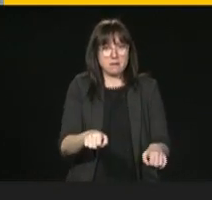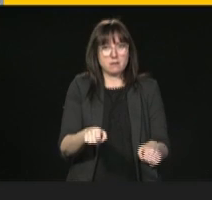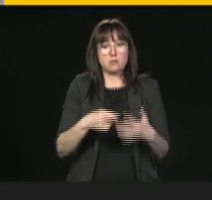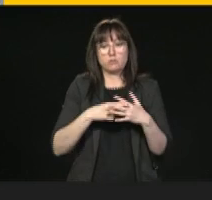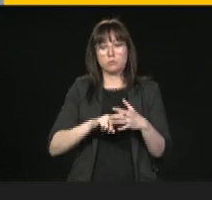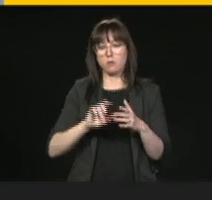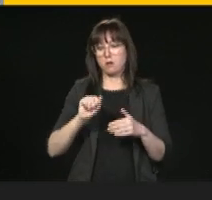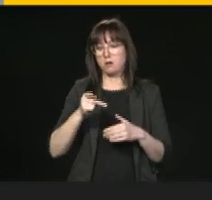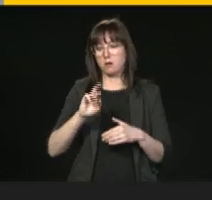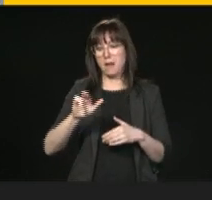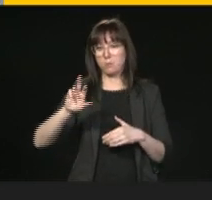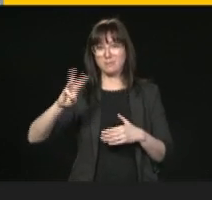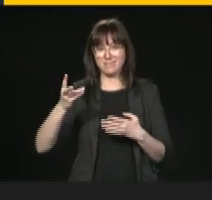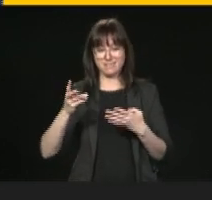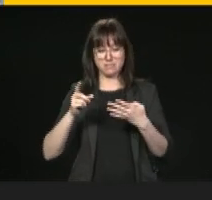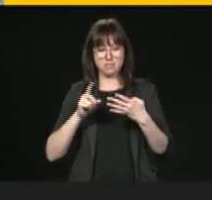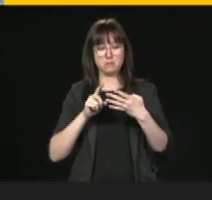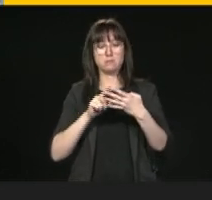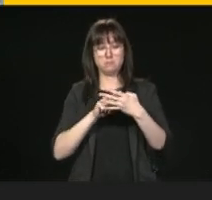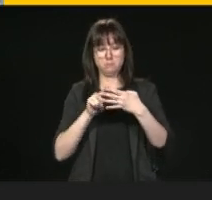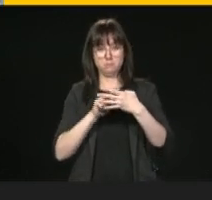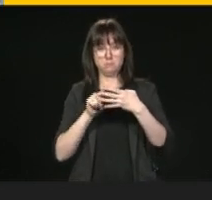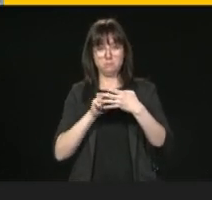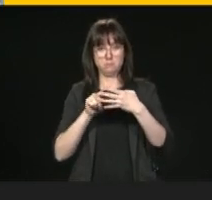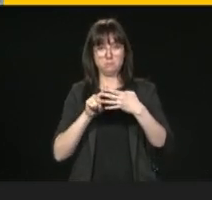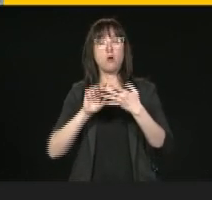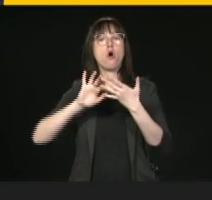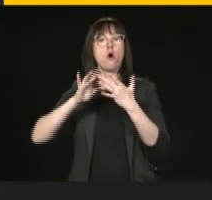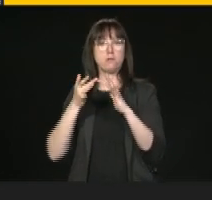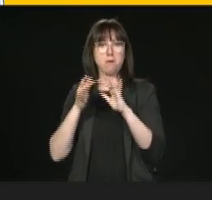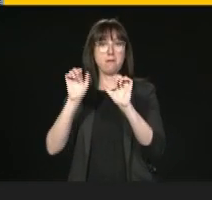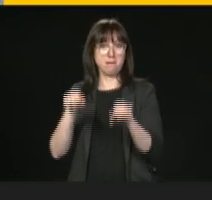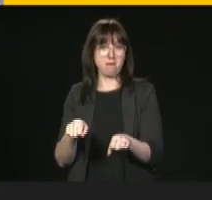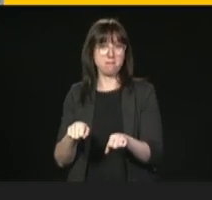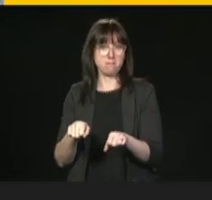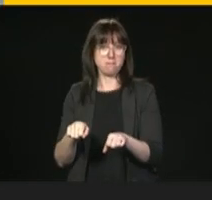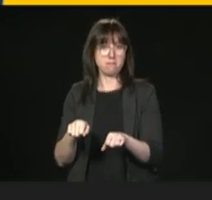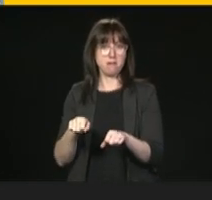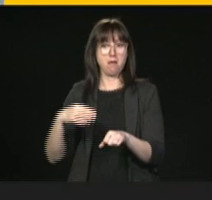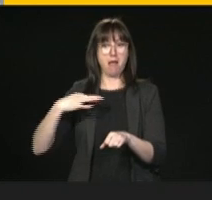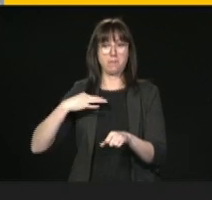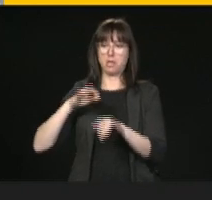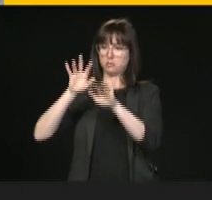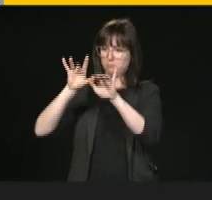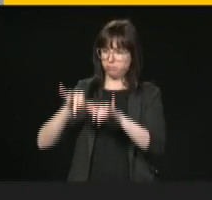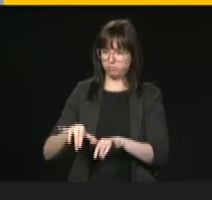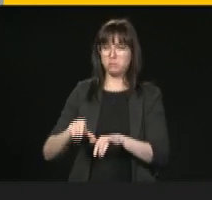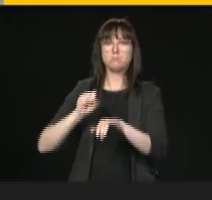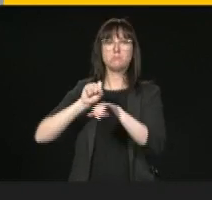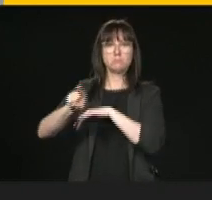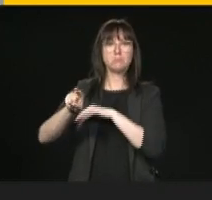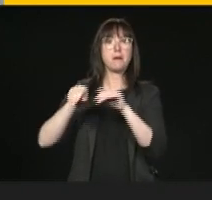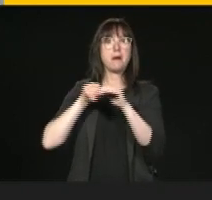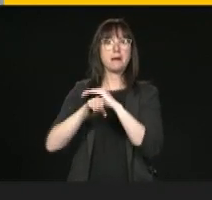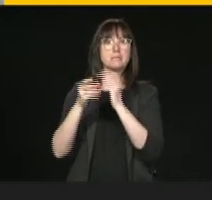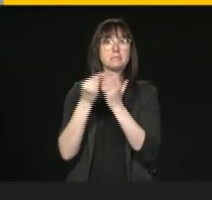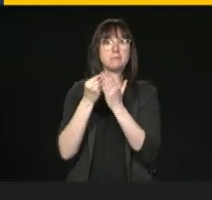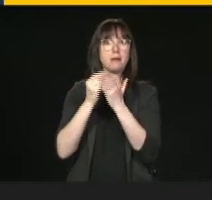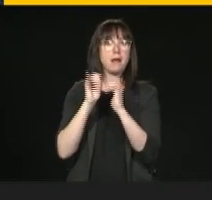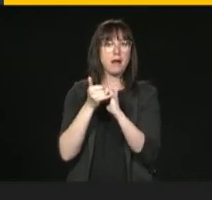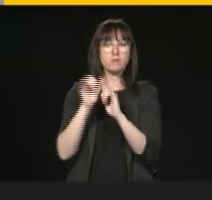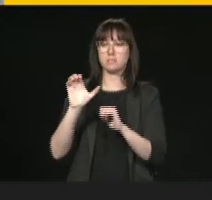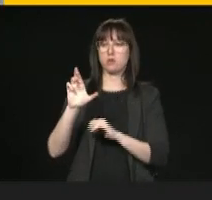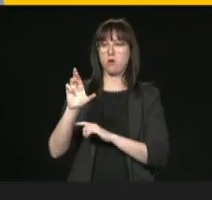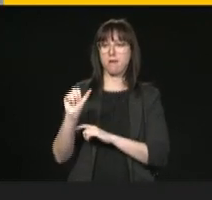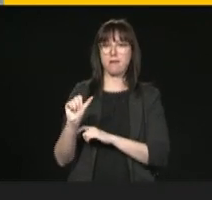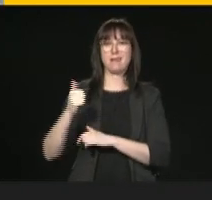to go online in a simple way, get access to money through the CRA. That we think is really important. And this just provides